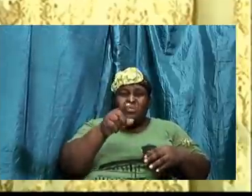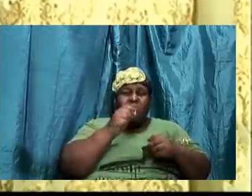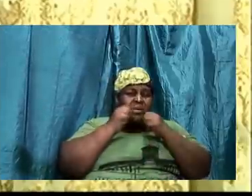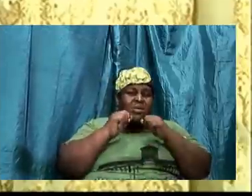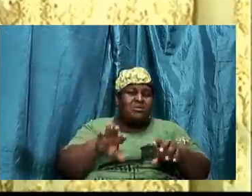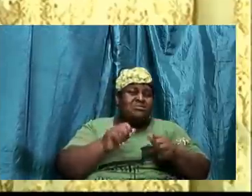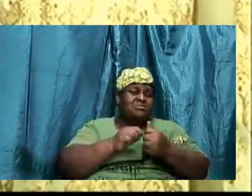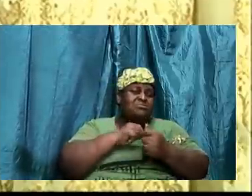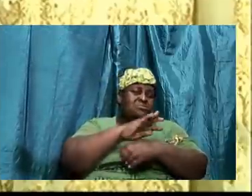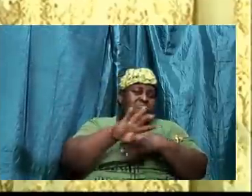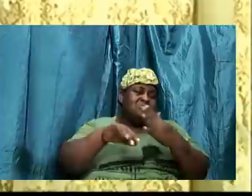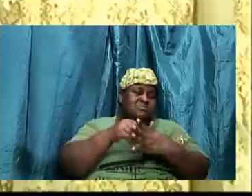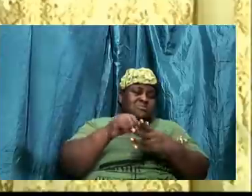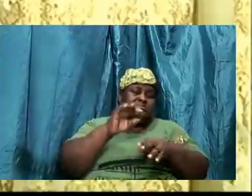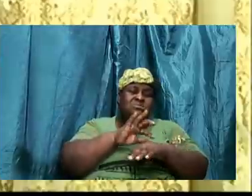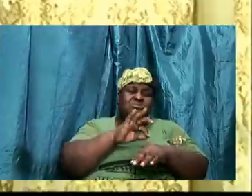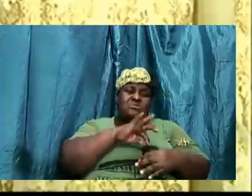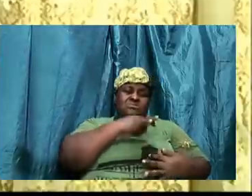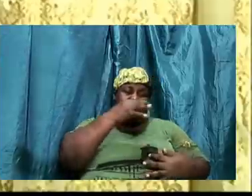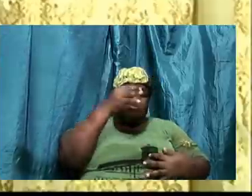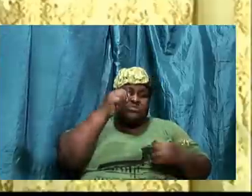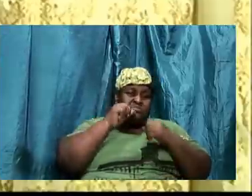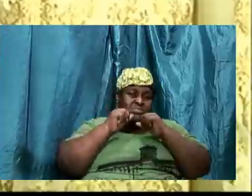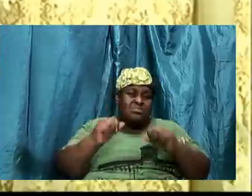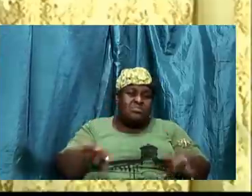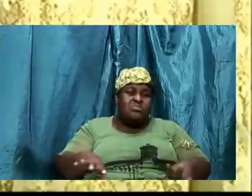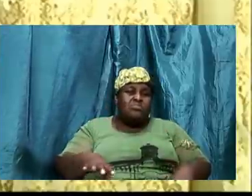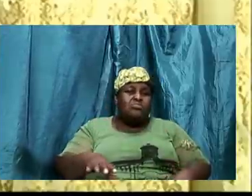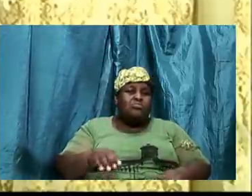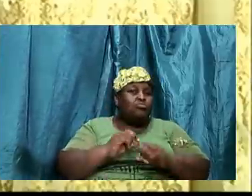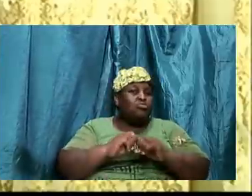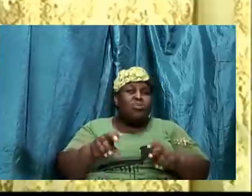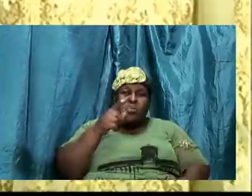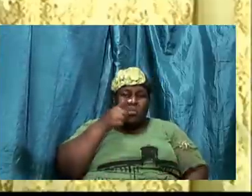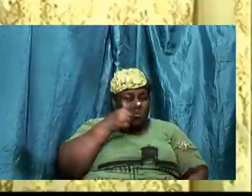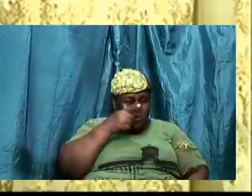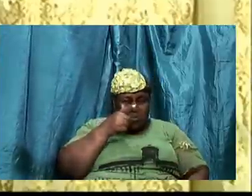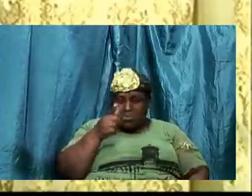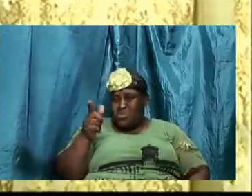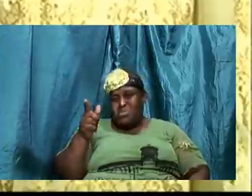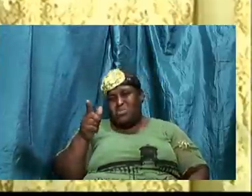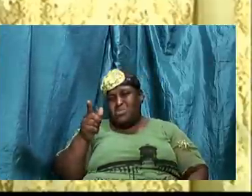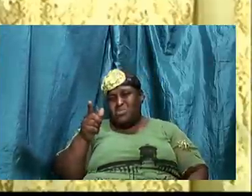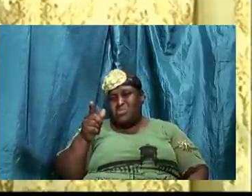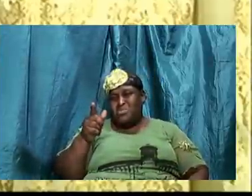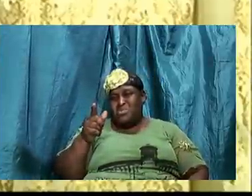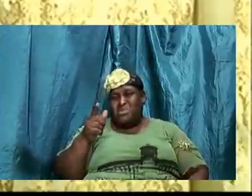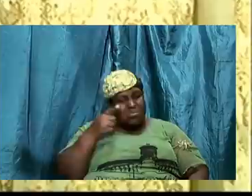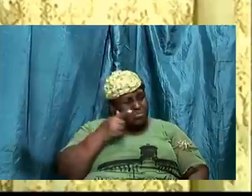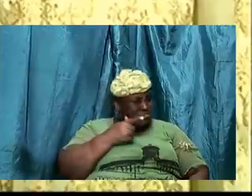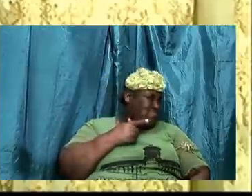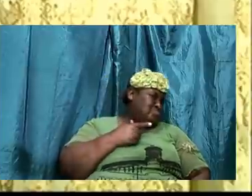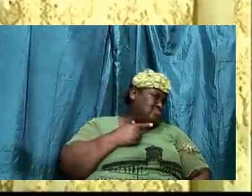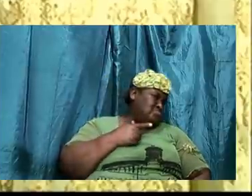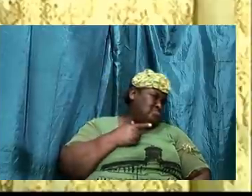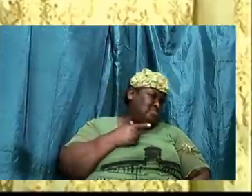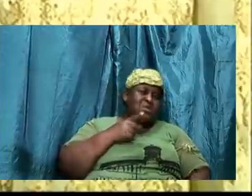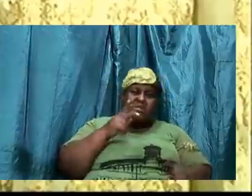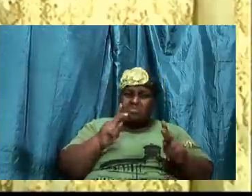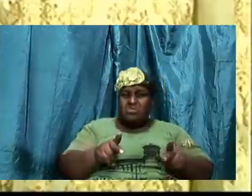not look at Tom Jones and you should not look at Mary Sue and look at what they have and the things that they